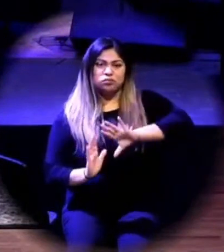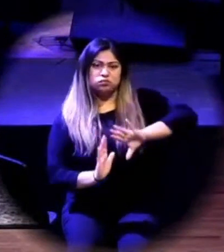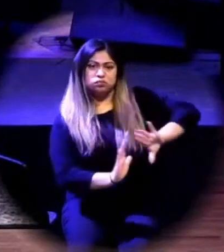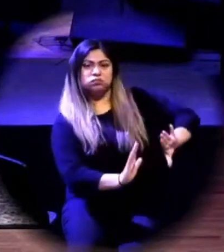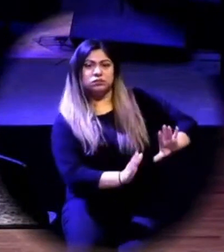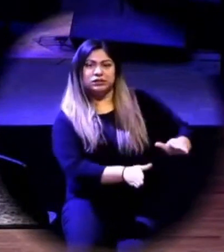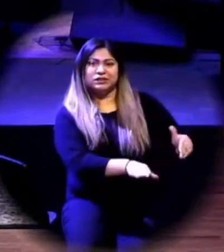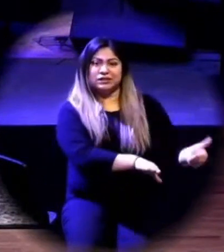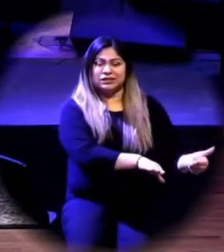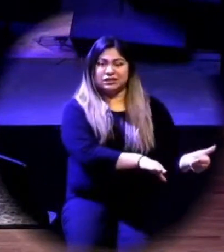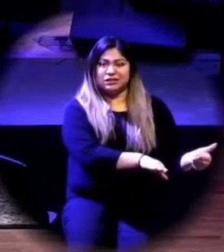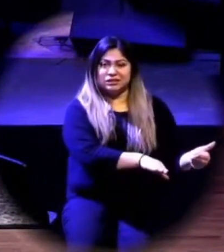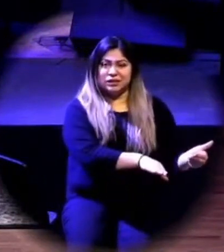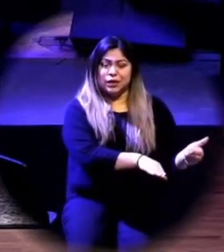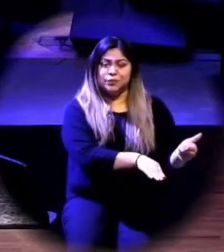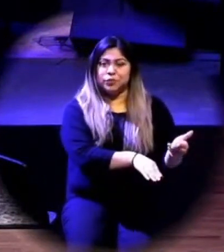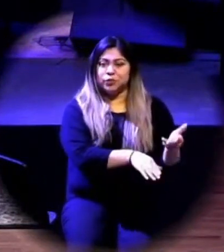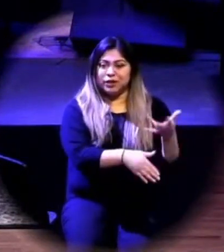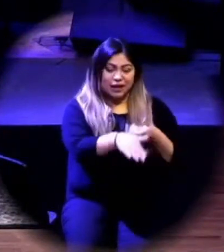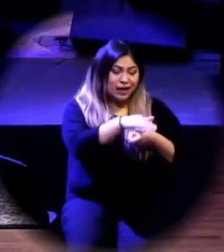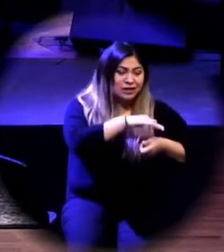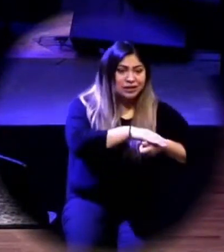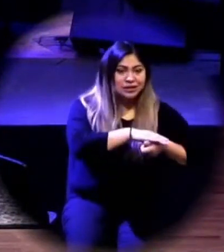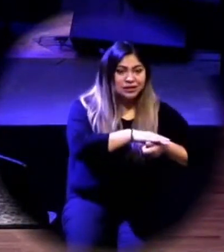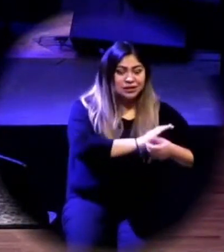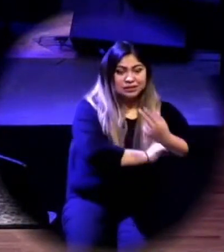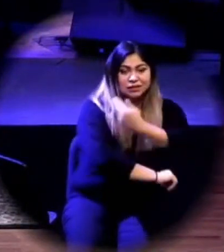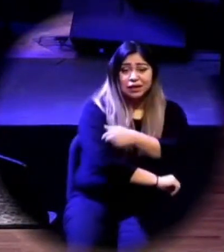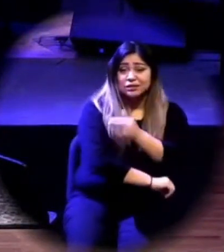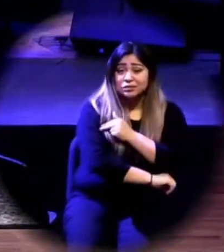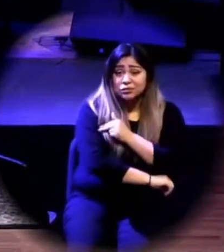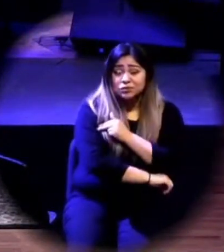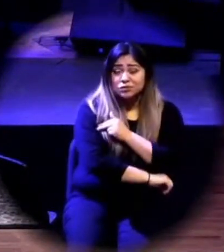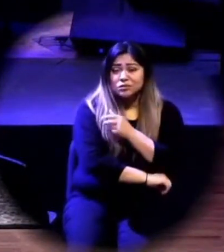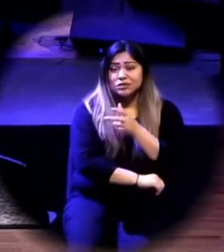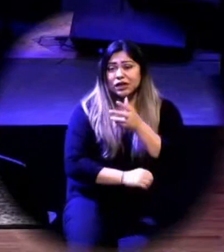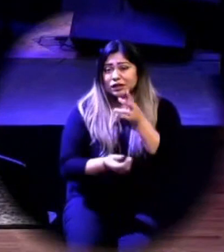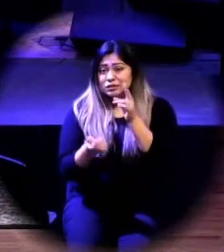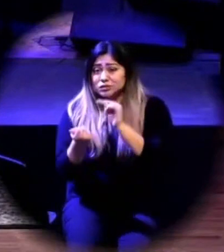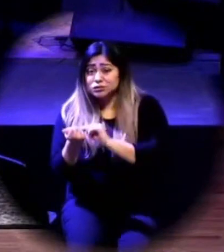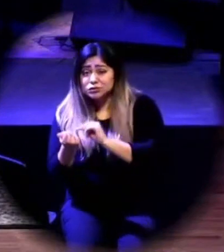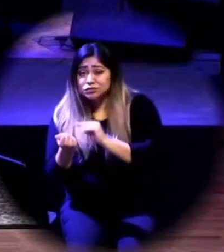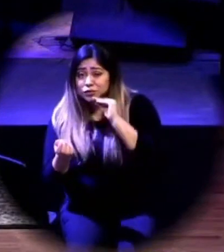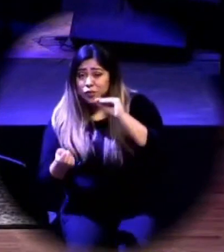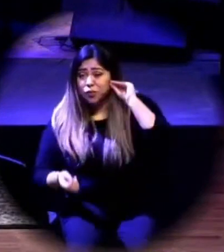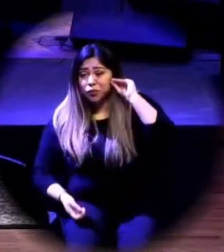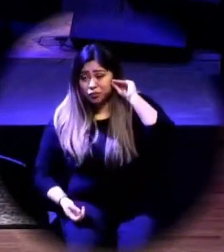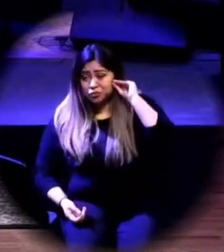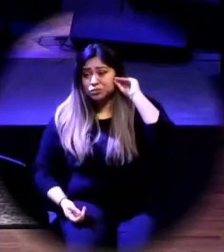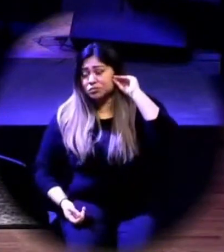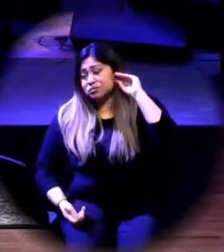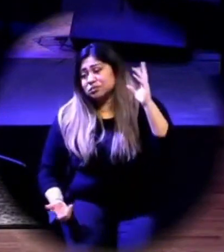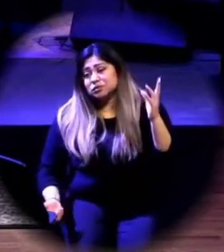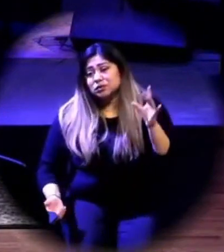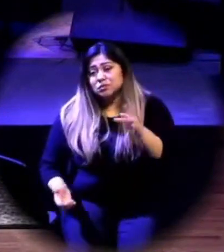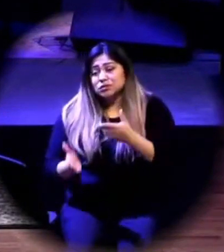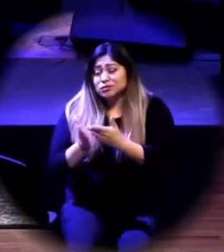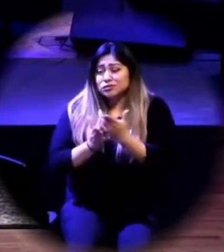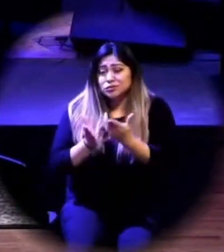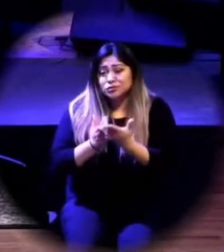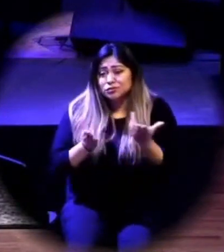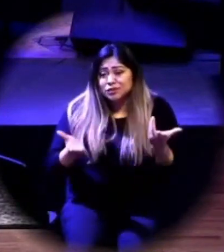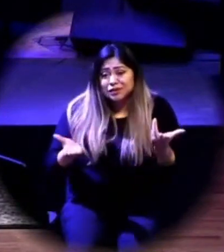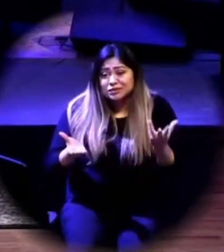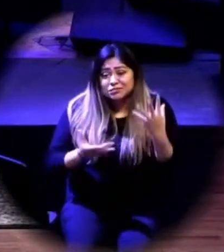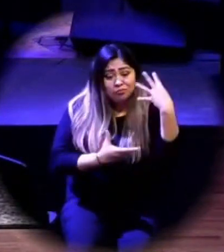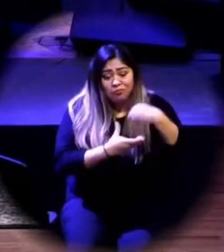of society. We hide dying people away in hospitals and in nursing homes, when the truth is this is just part and parcel